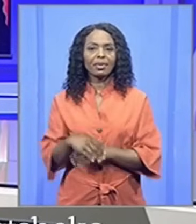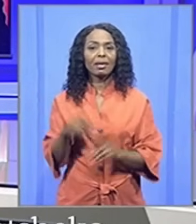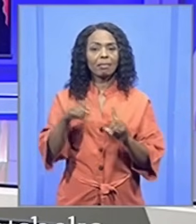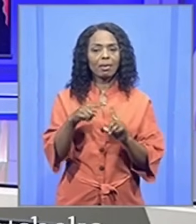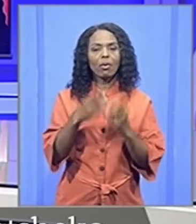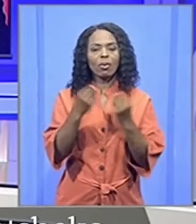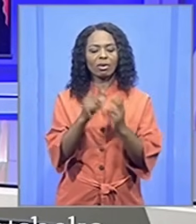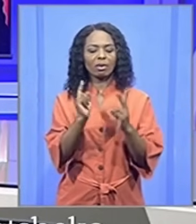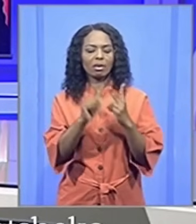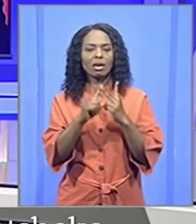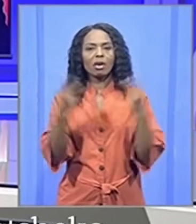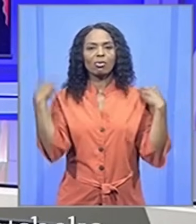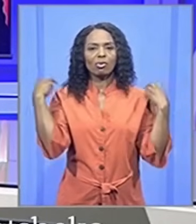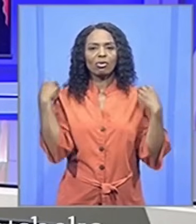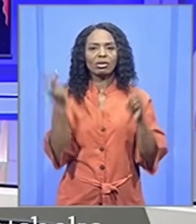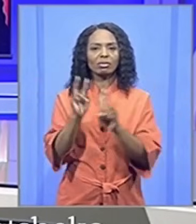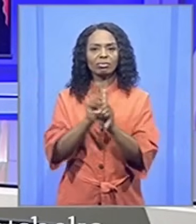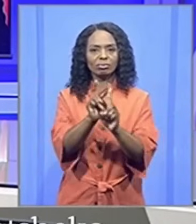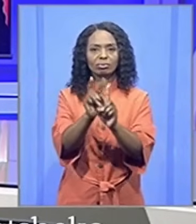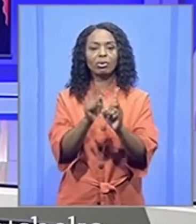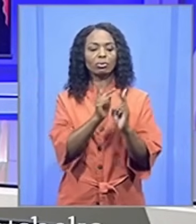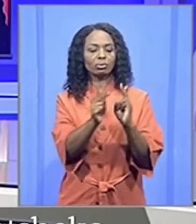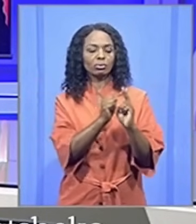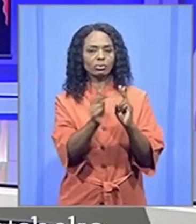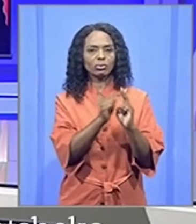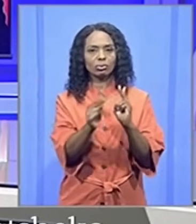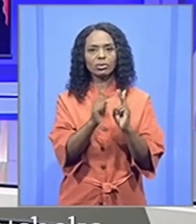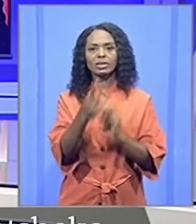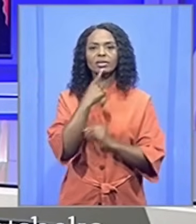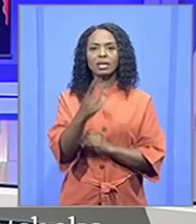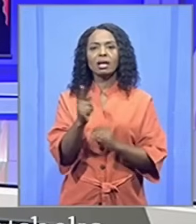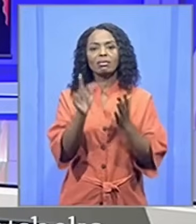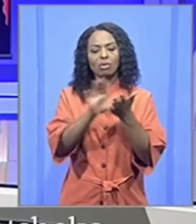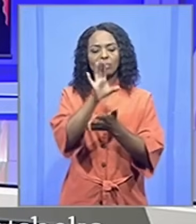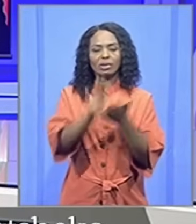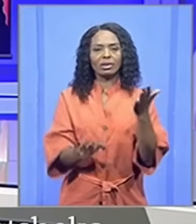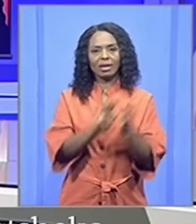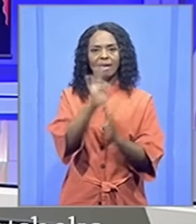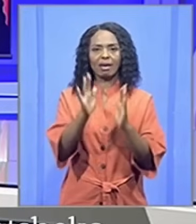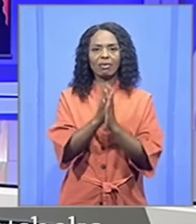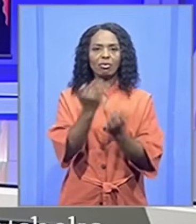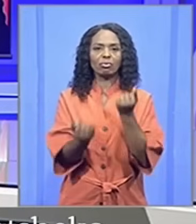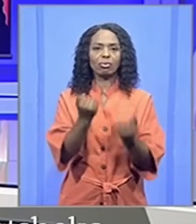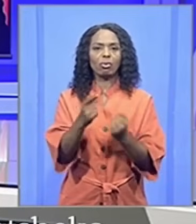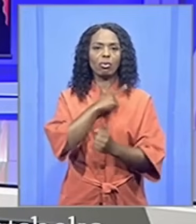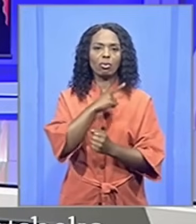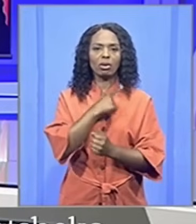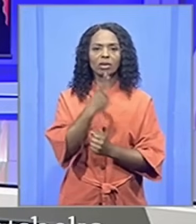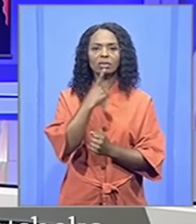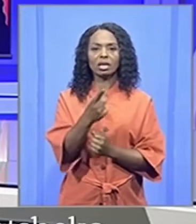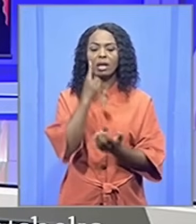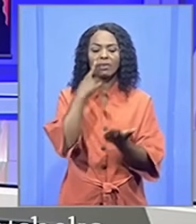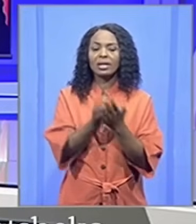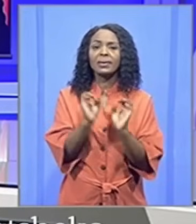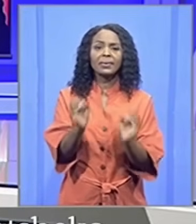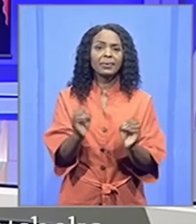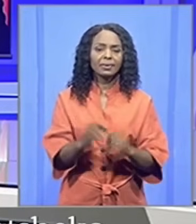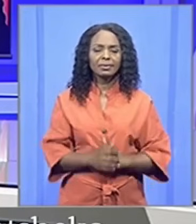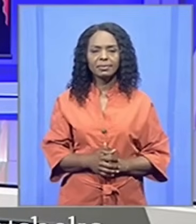mohlapetši wa gagwe Adrian Snyman ba be ba nyaka gore melato ya bona e phumulwe ka lebaka la go hloka